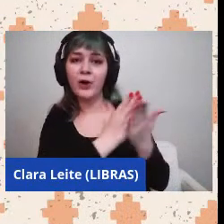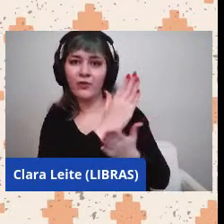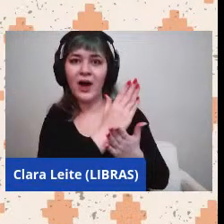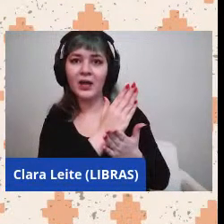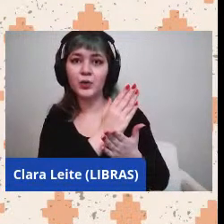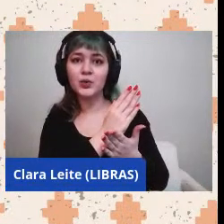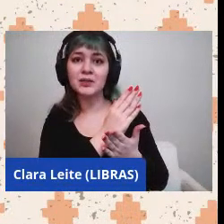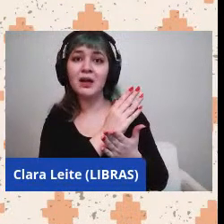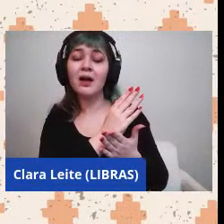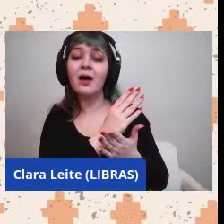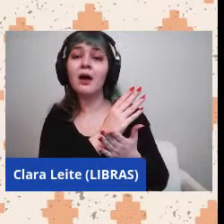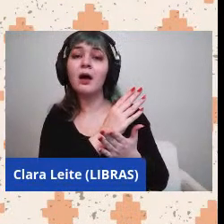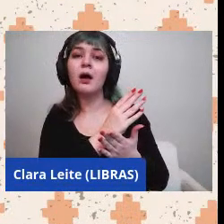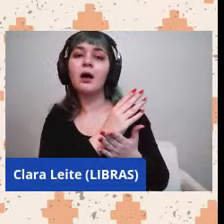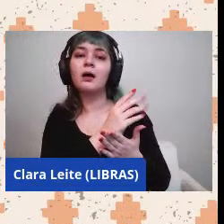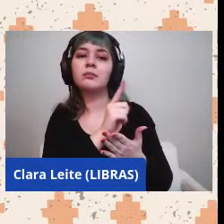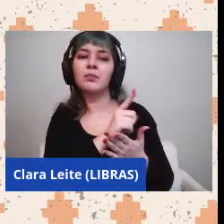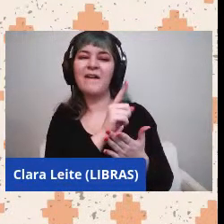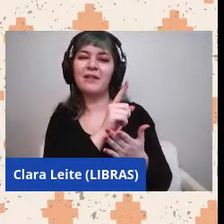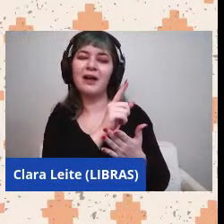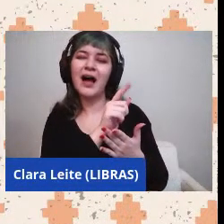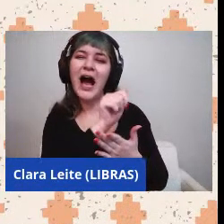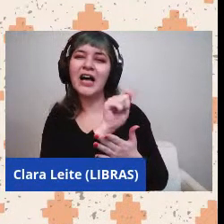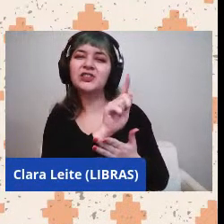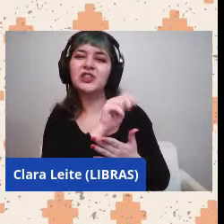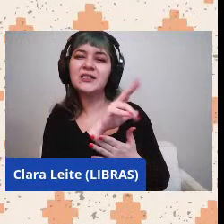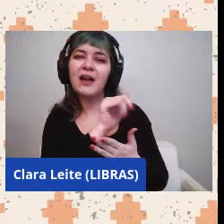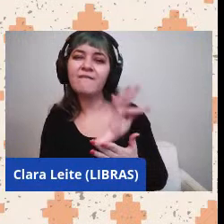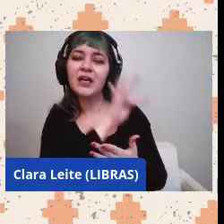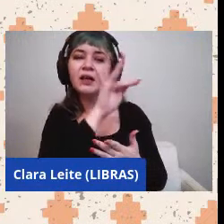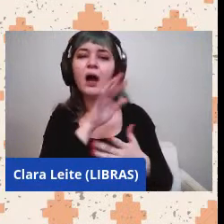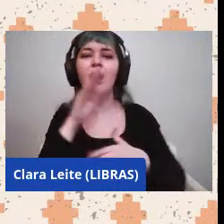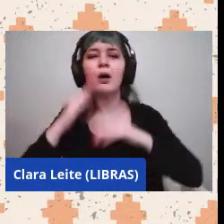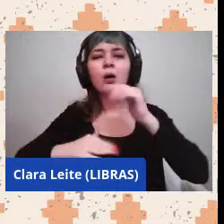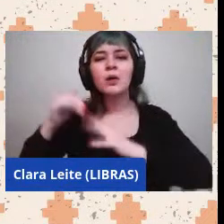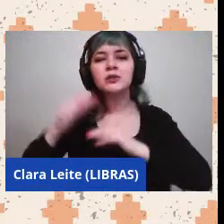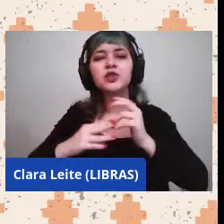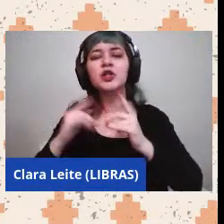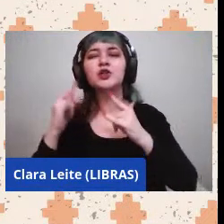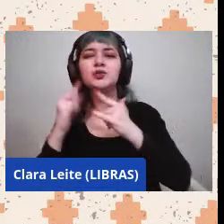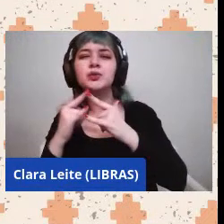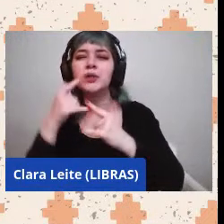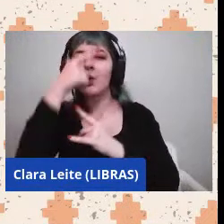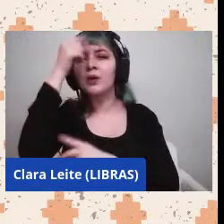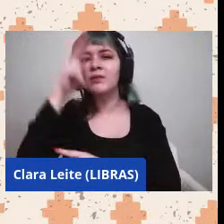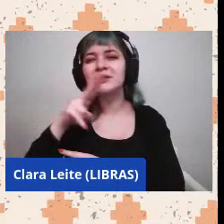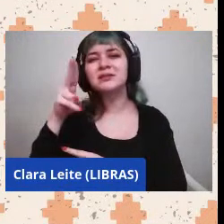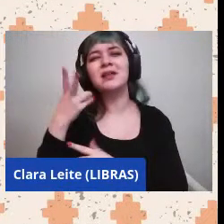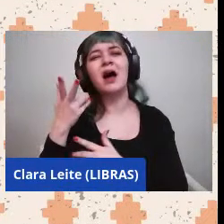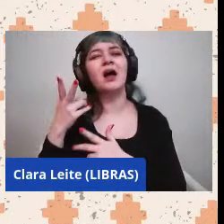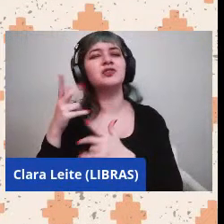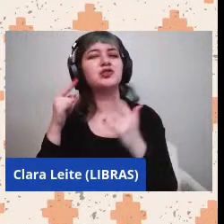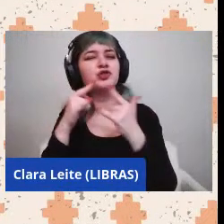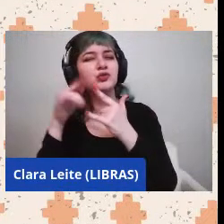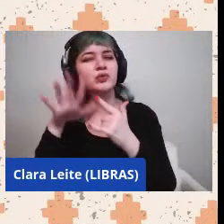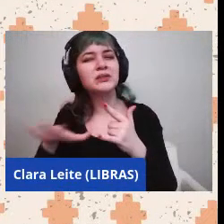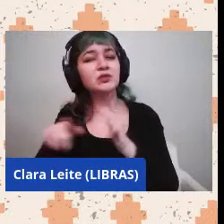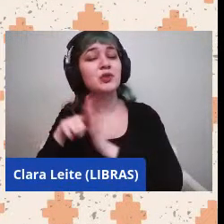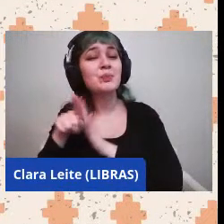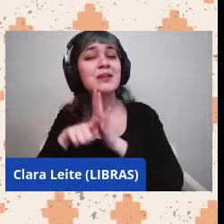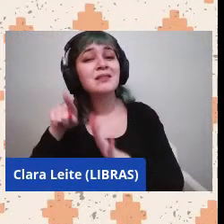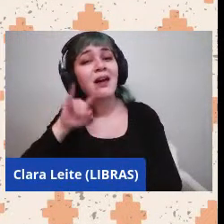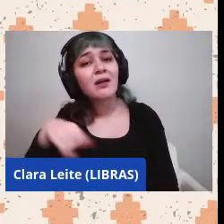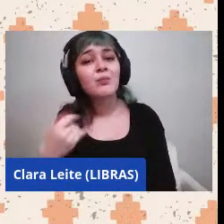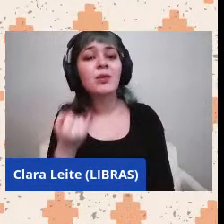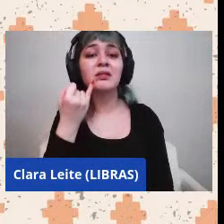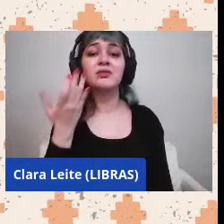but yet implemented by universities, colleges, research institutions are extremely important. So